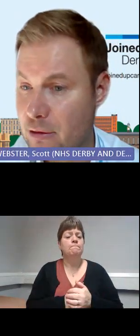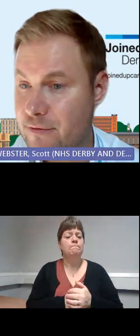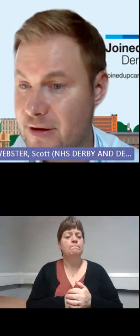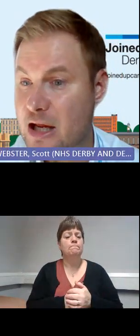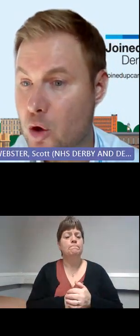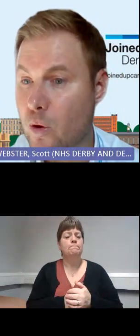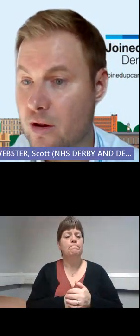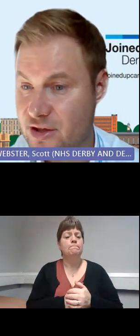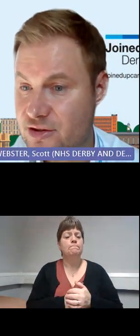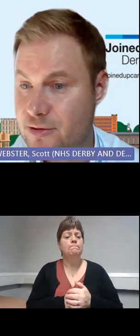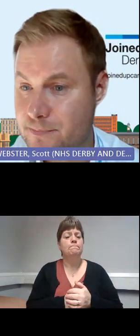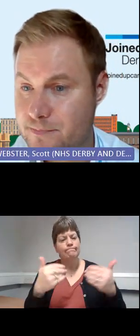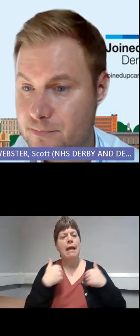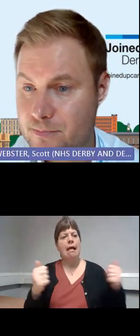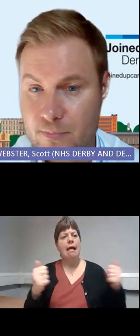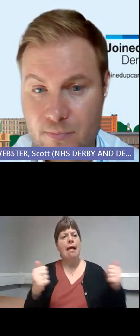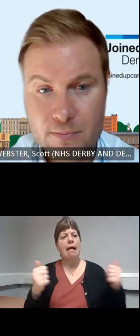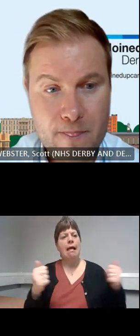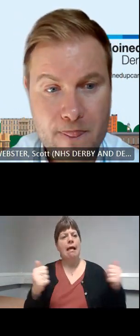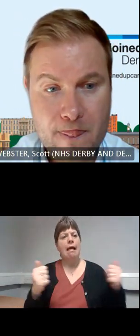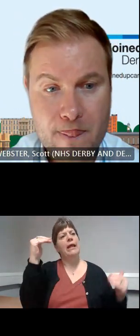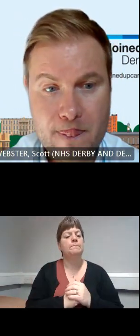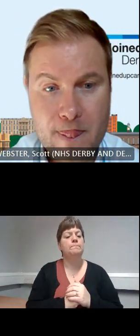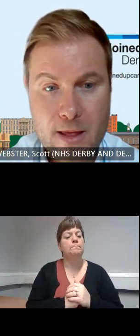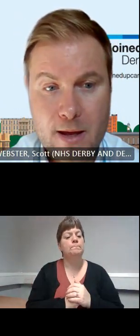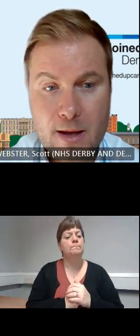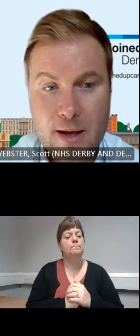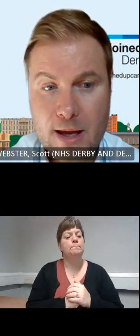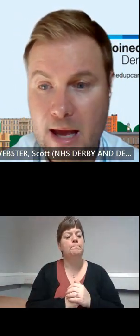addressing health inequalities,